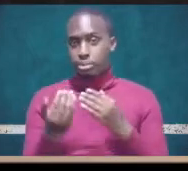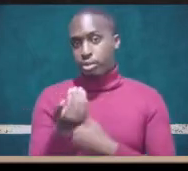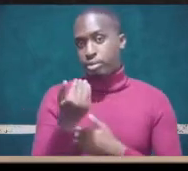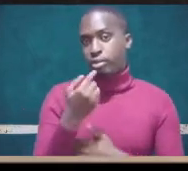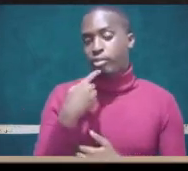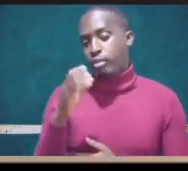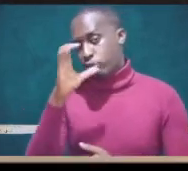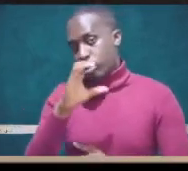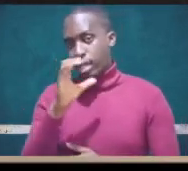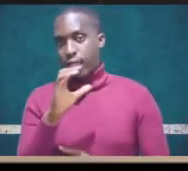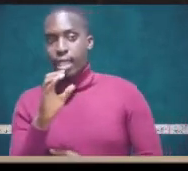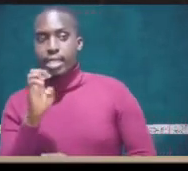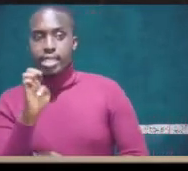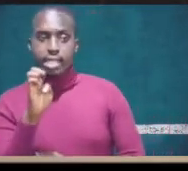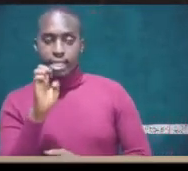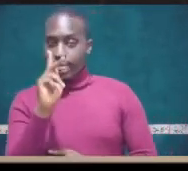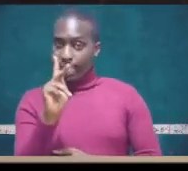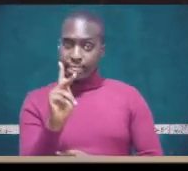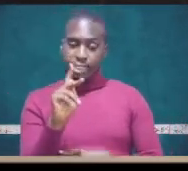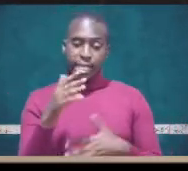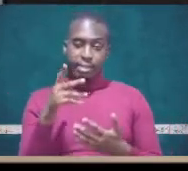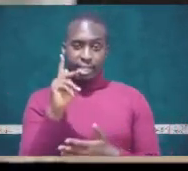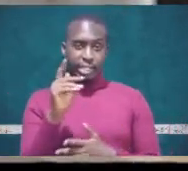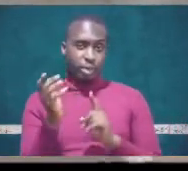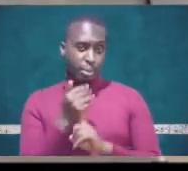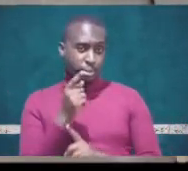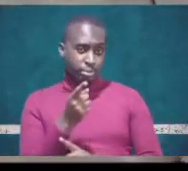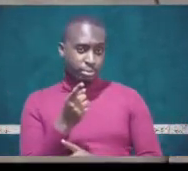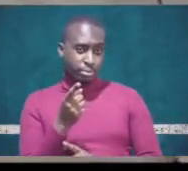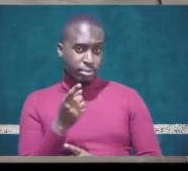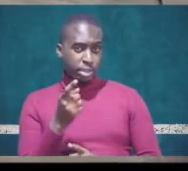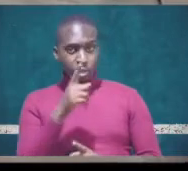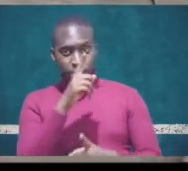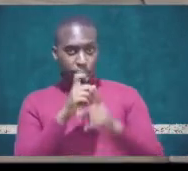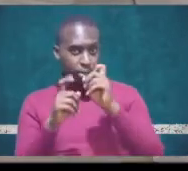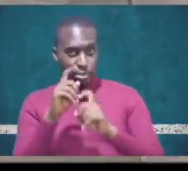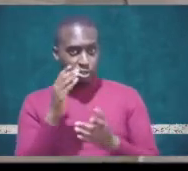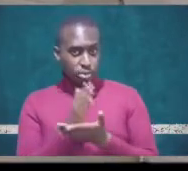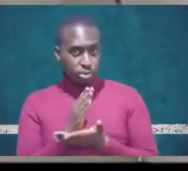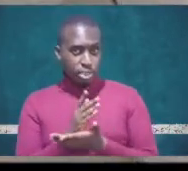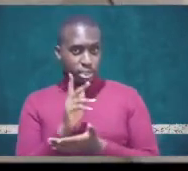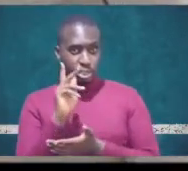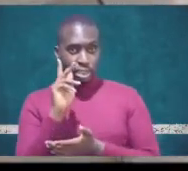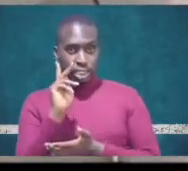is now to find the K. Did you find that is K which is being asked? The potential